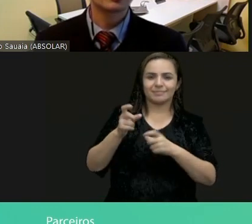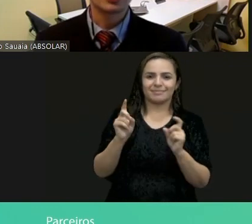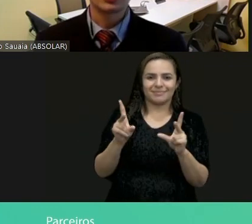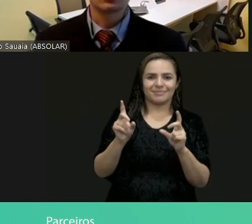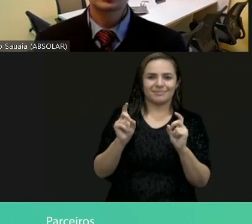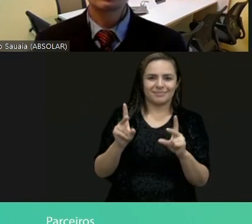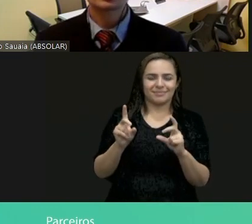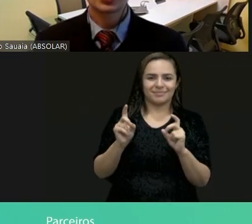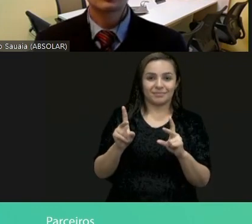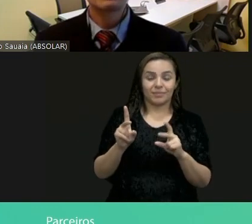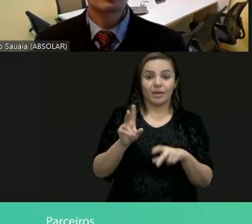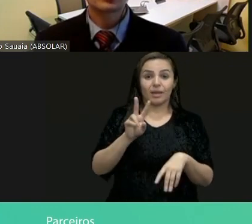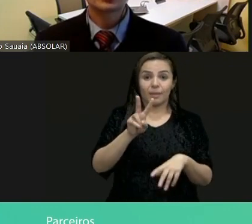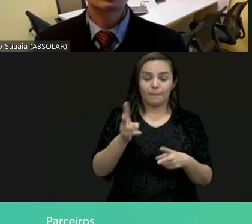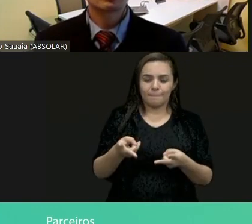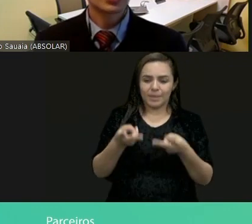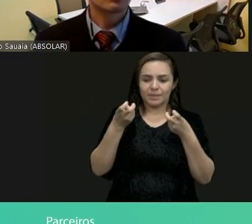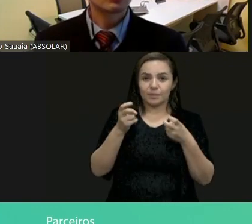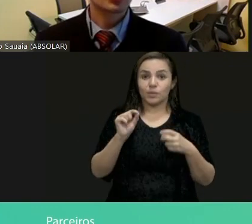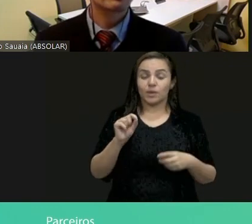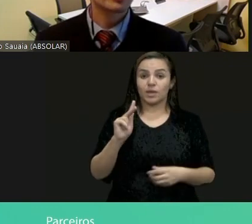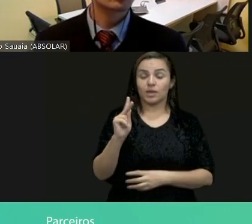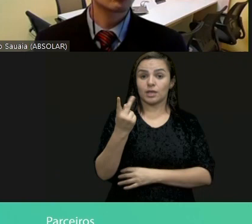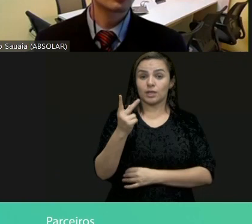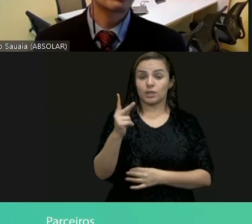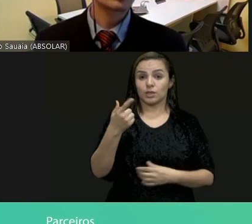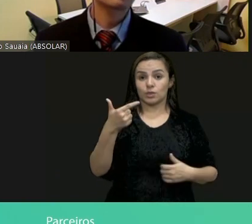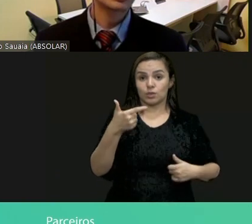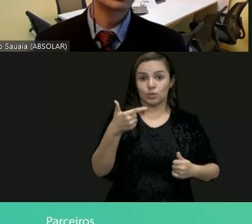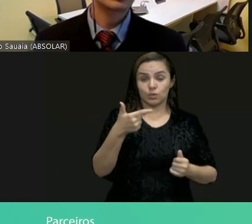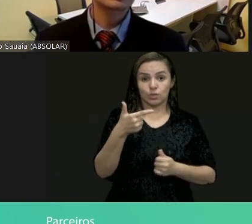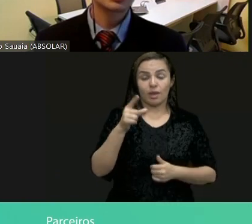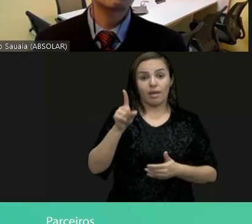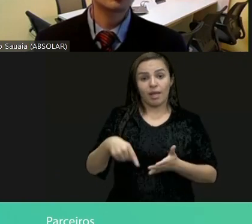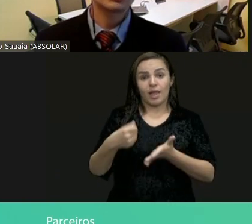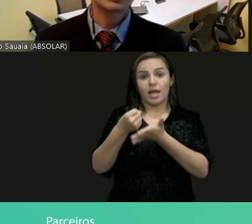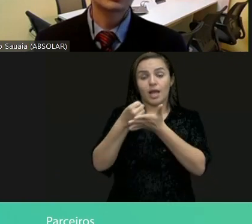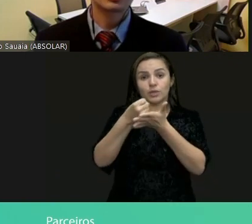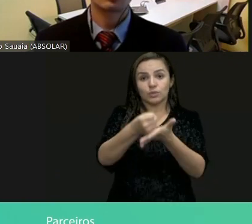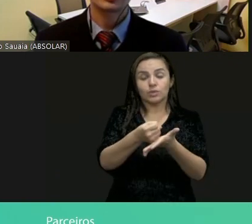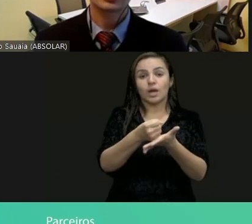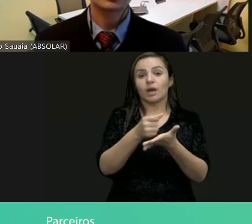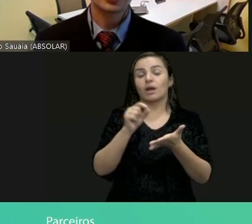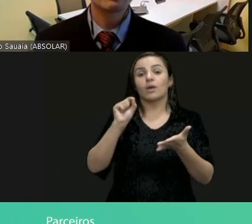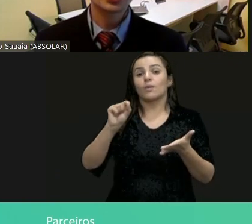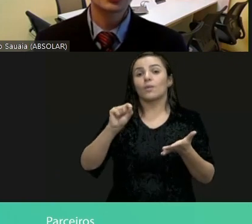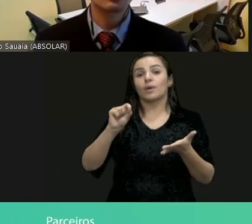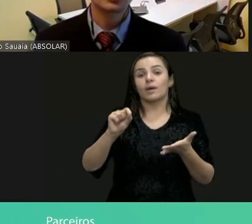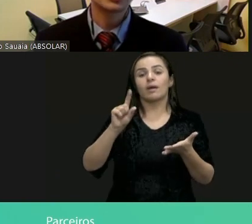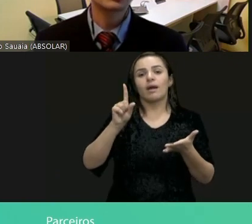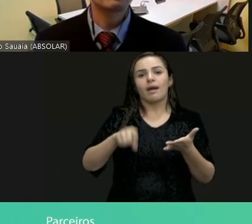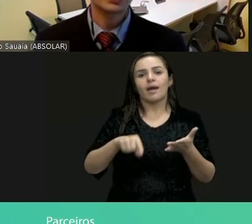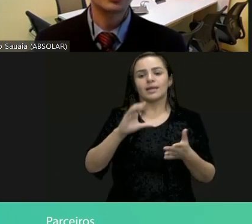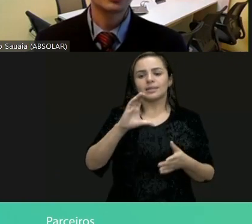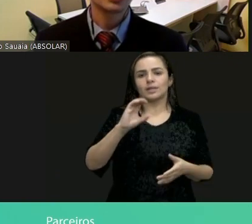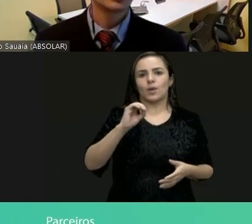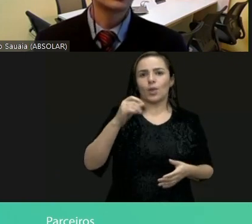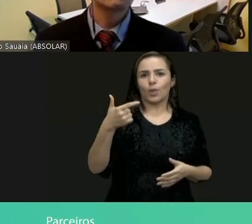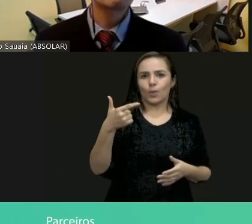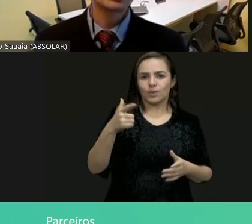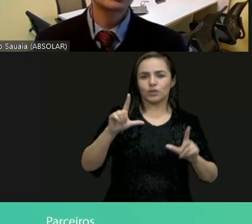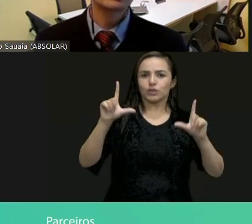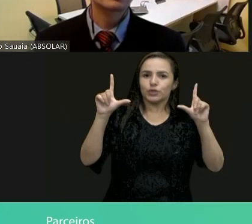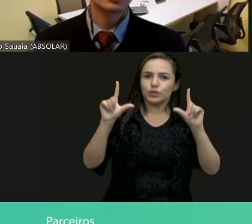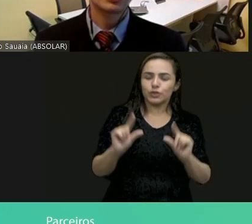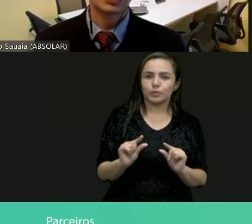we see that hydrogen can become a major vector to help to decarbonize